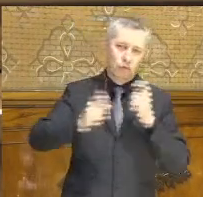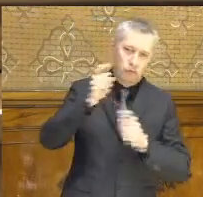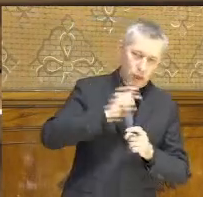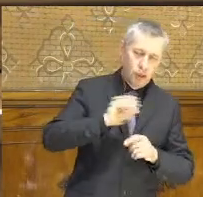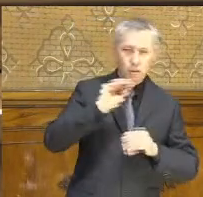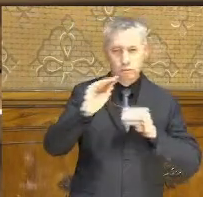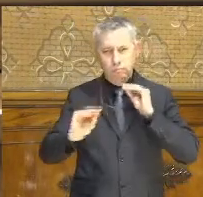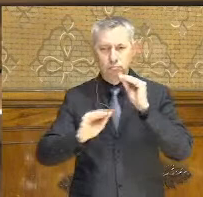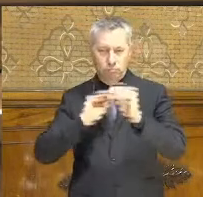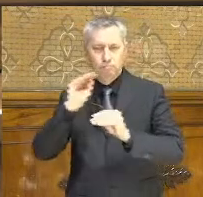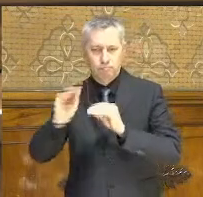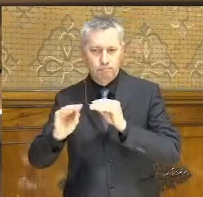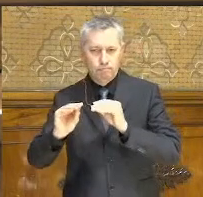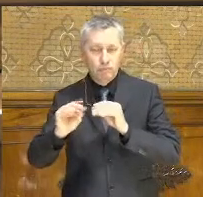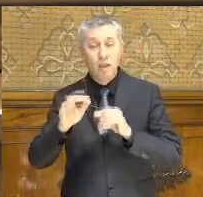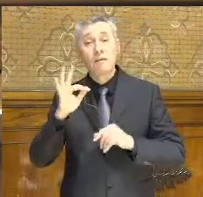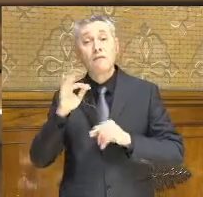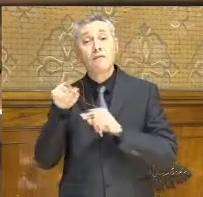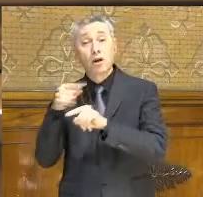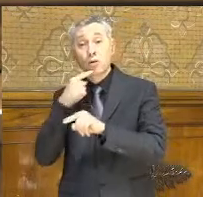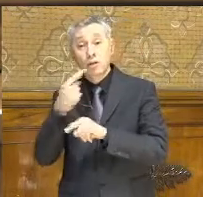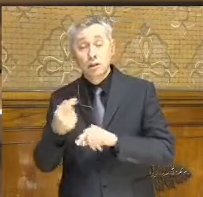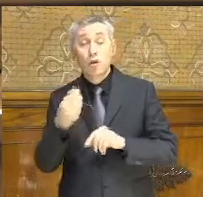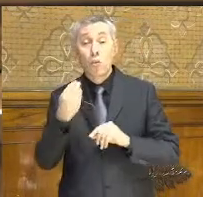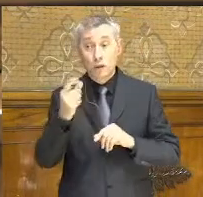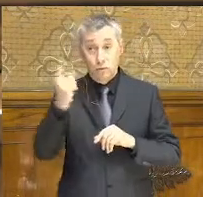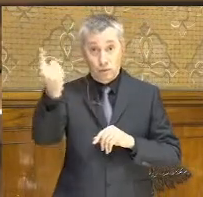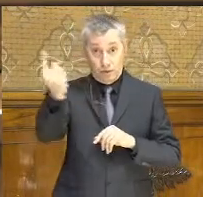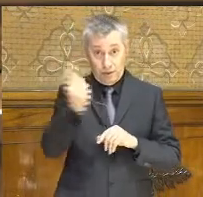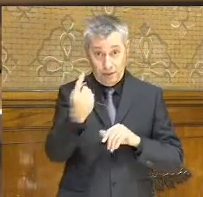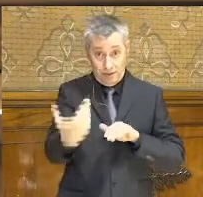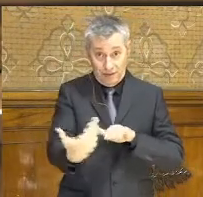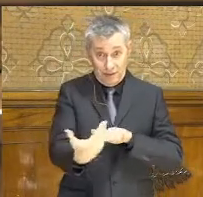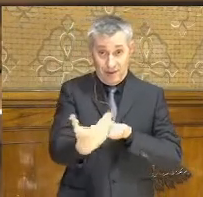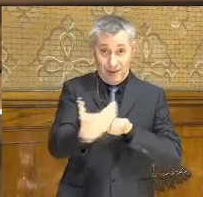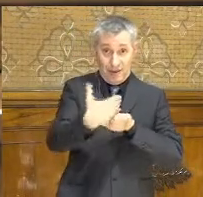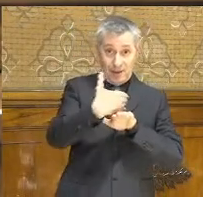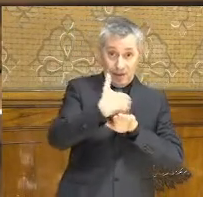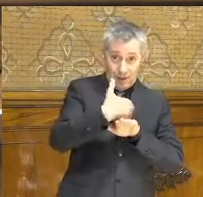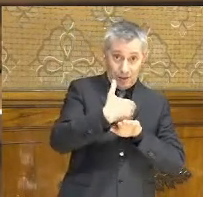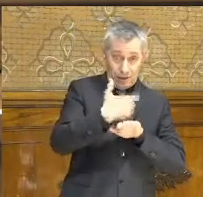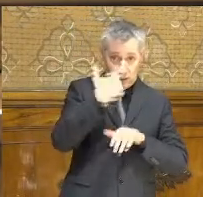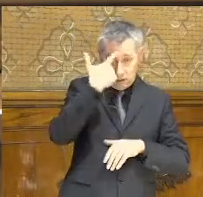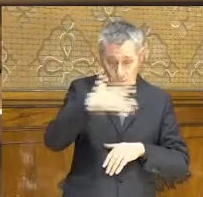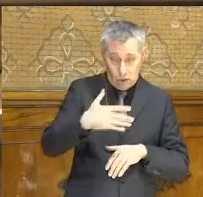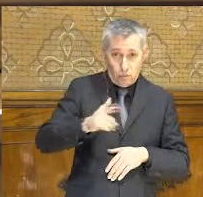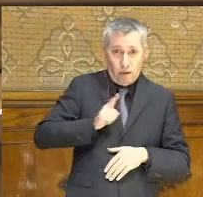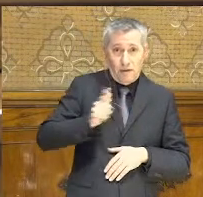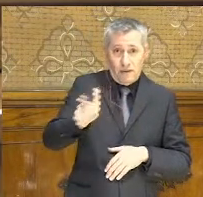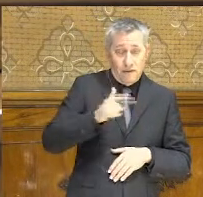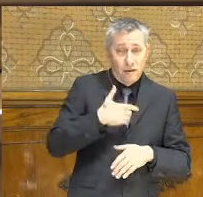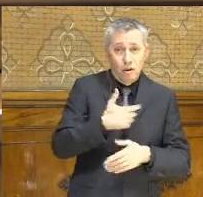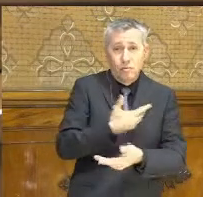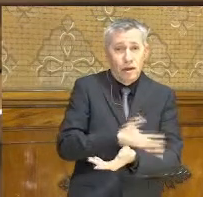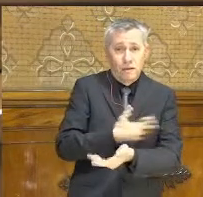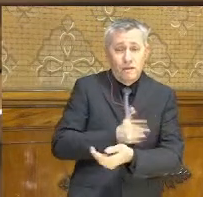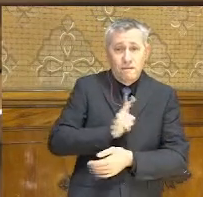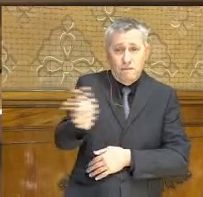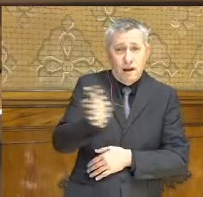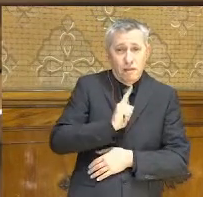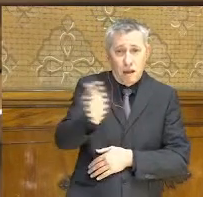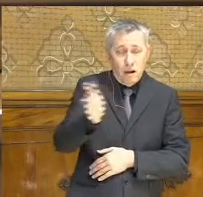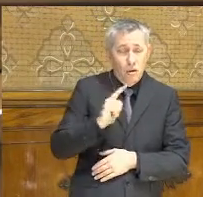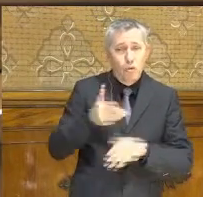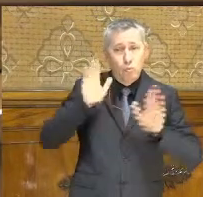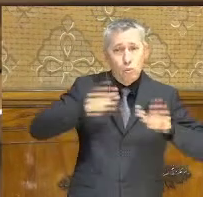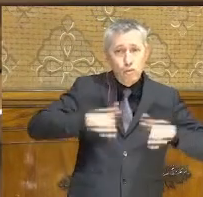the traveler comes in, they know that he's another brother, Muslim brother, etc. Everything is okay, they feed him. But